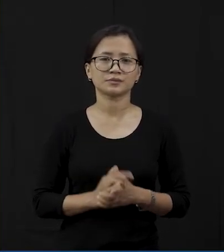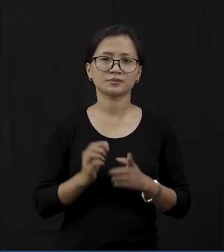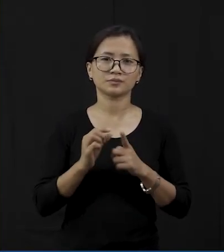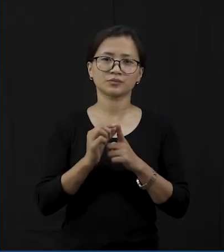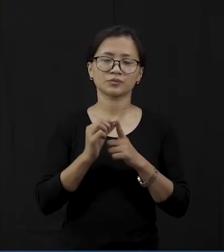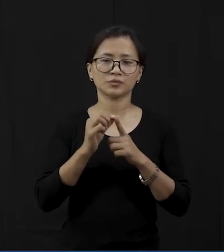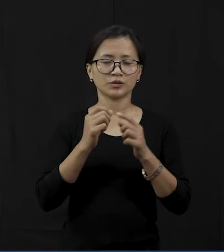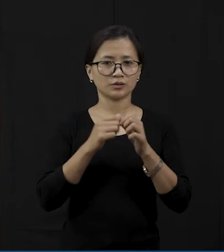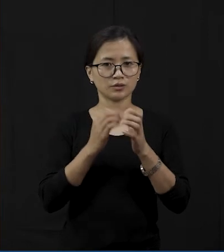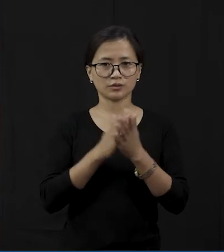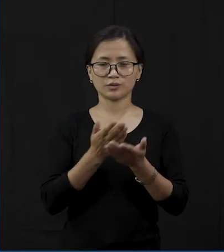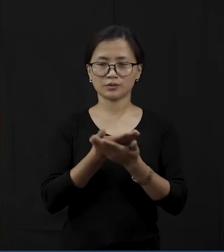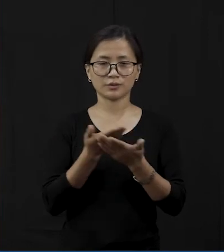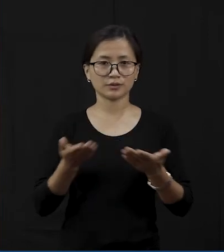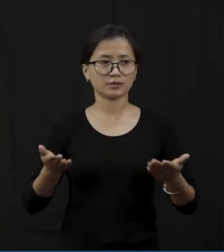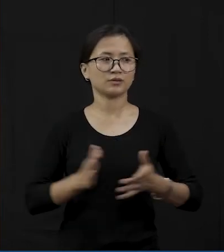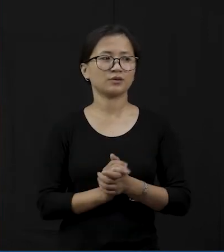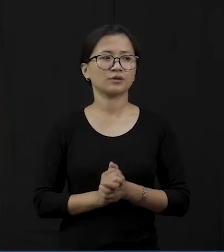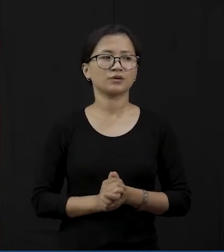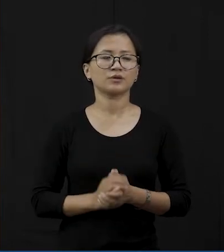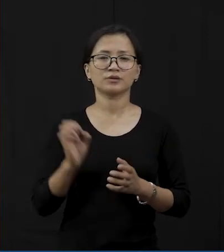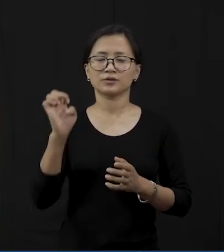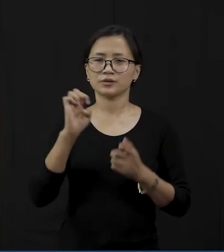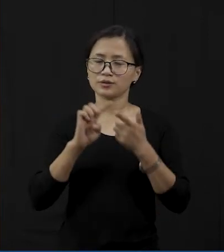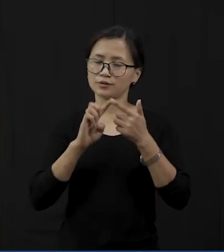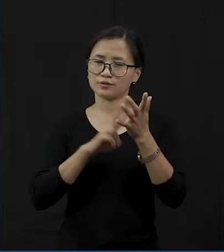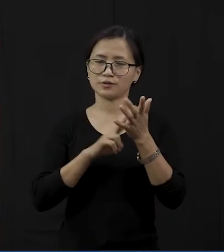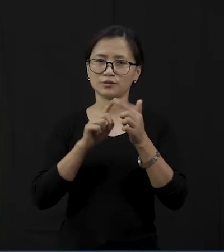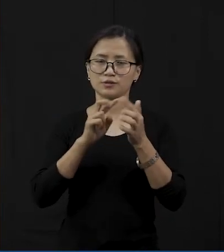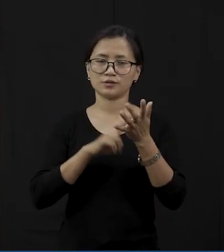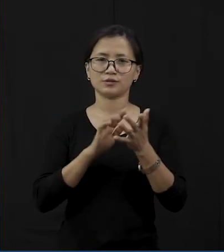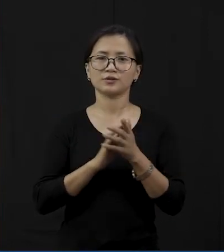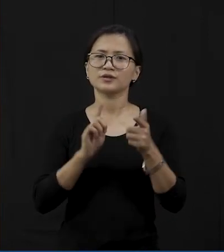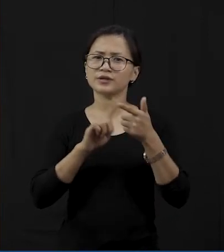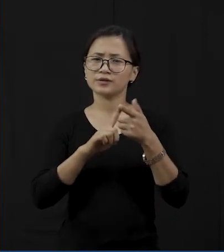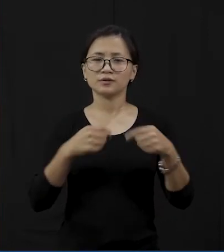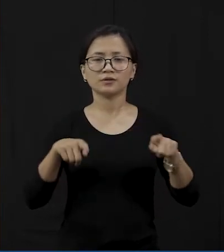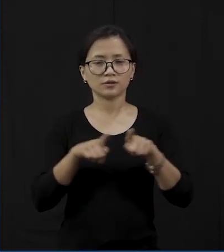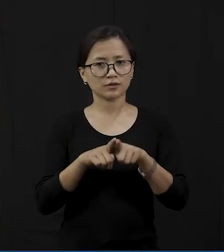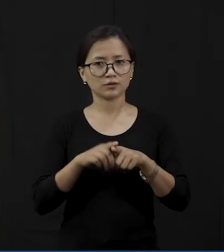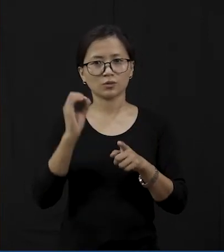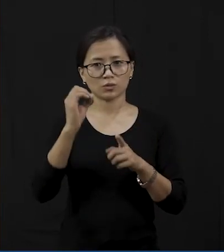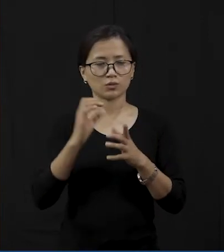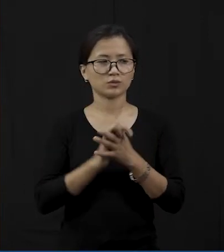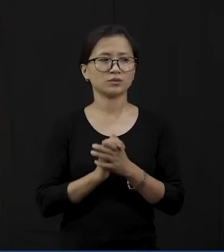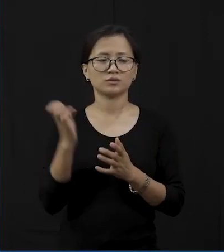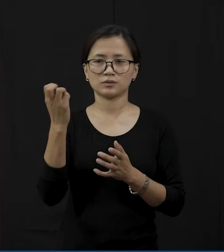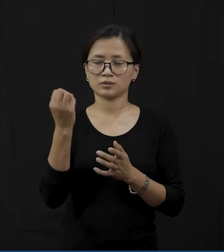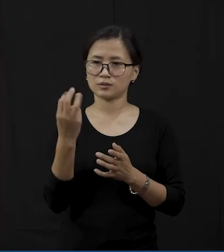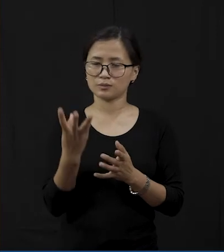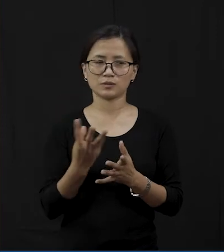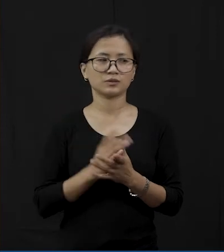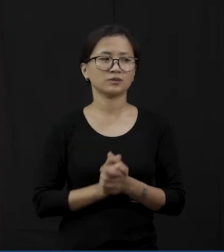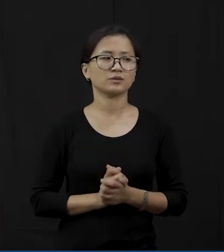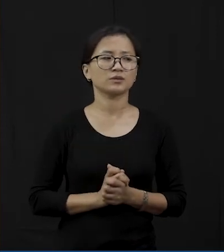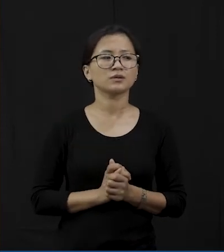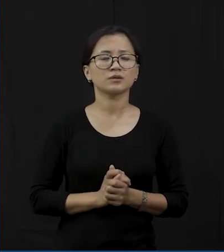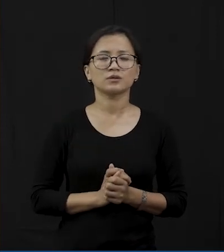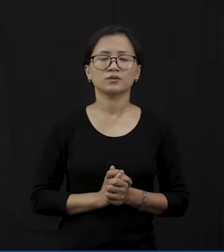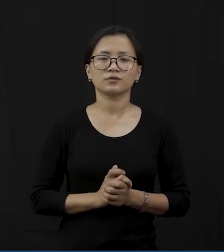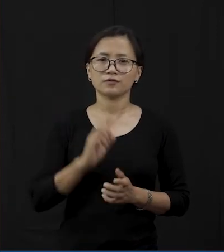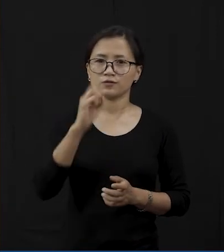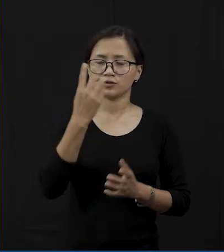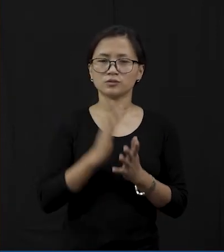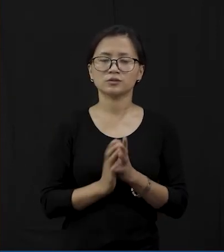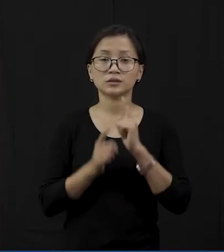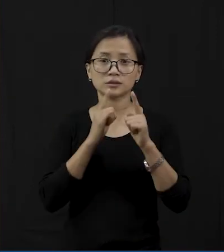Properties of even and odd numbers. So even and odd number, you have so many properties here. First, we will